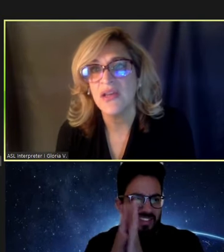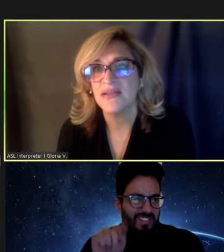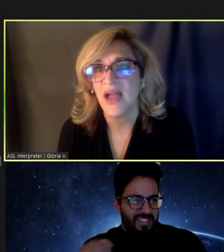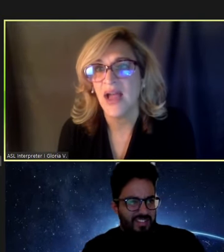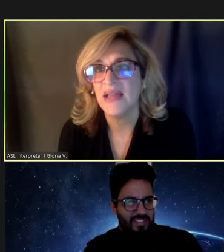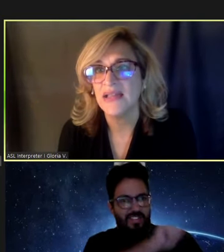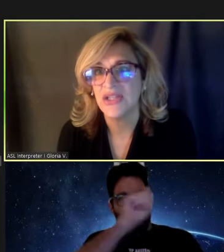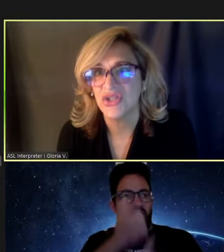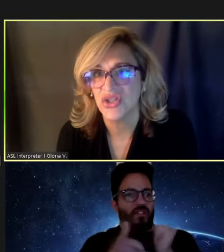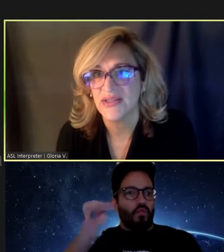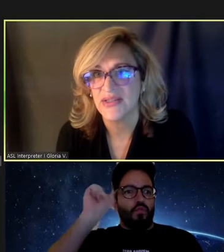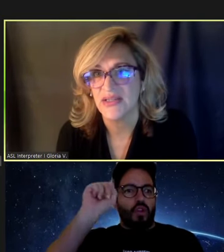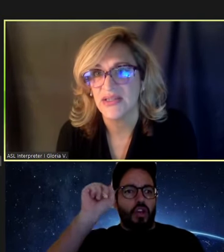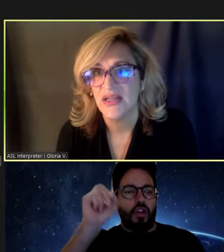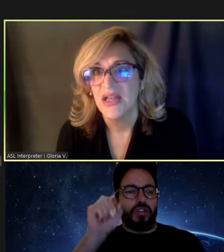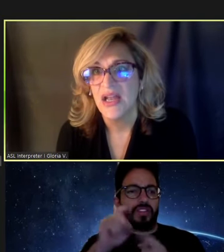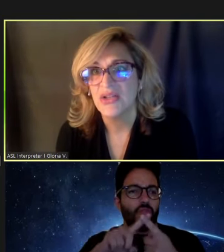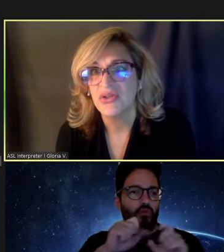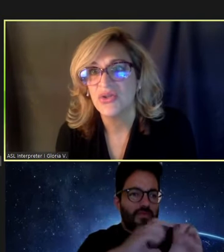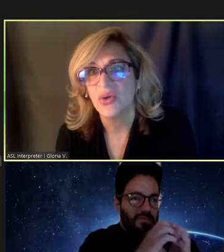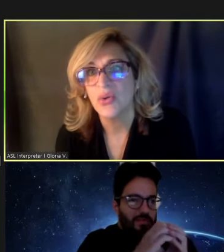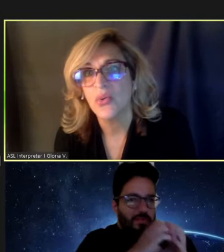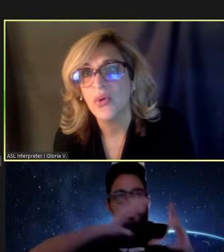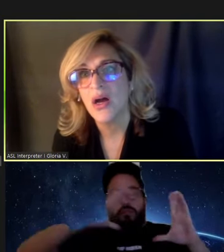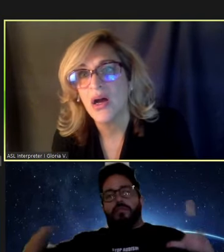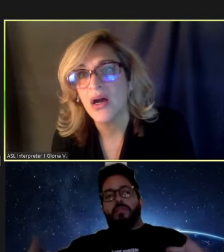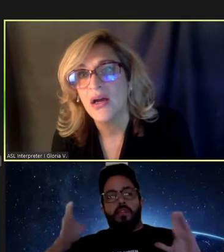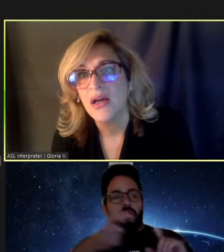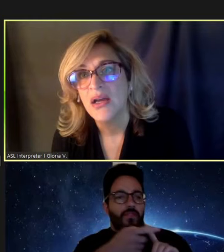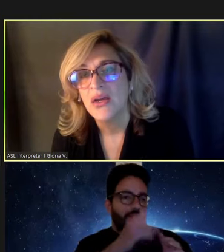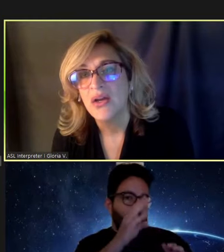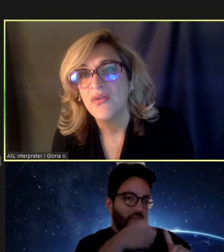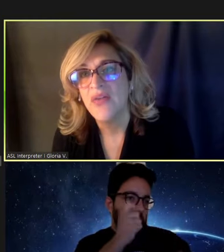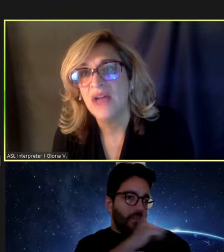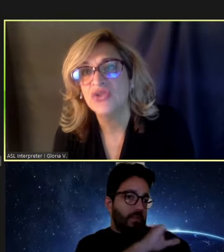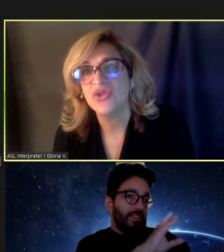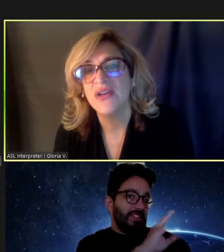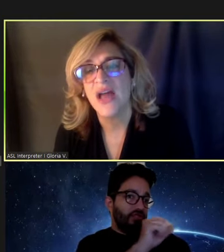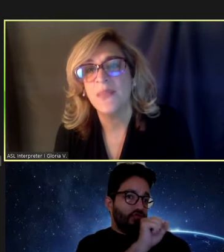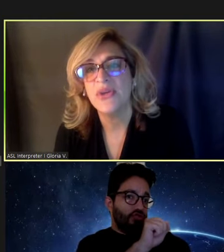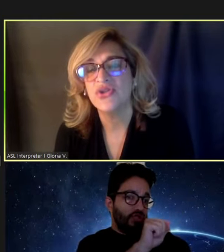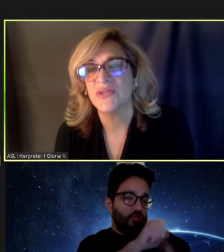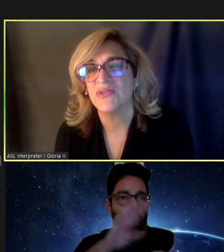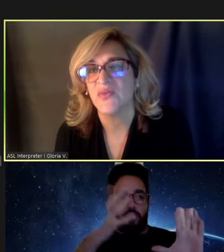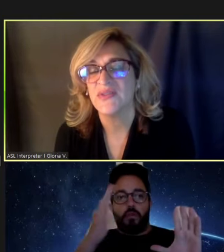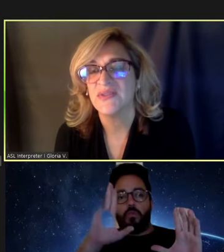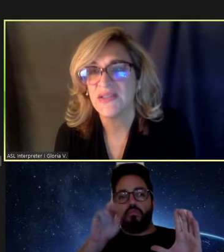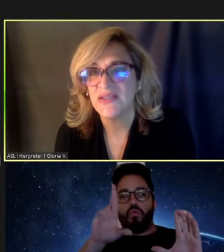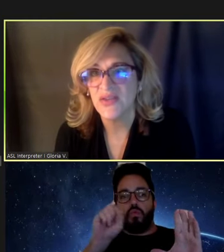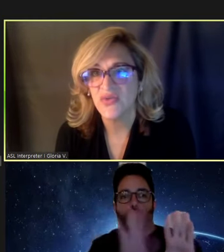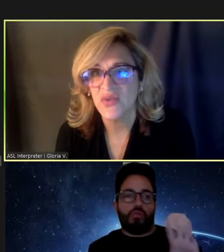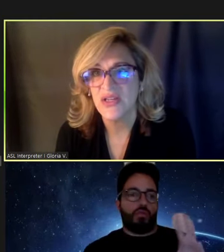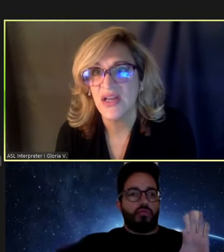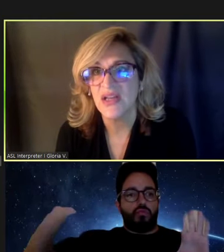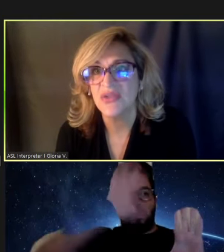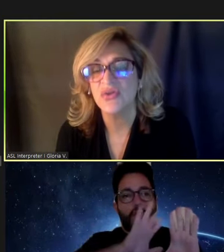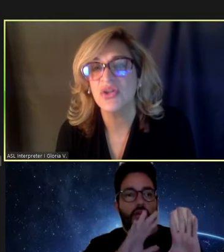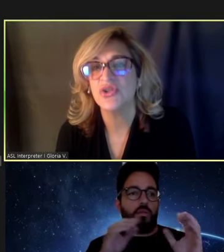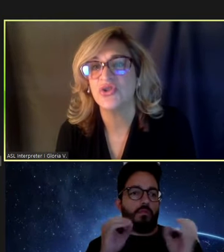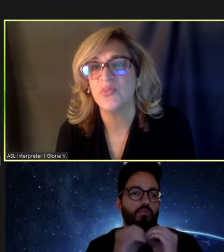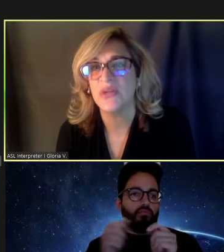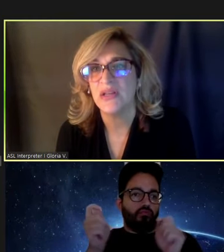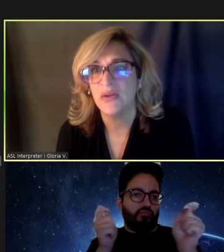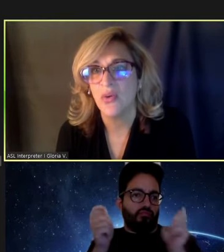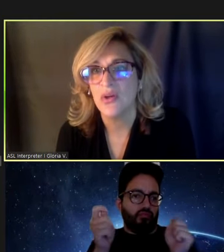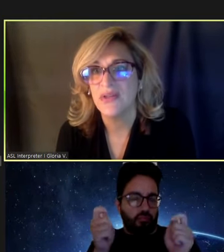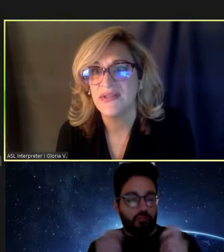area is highly congested. And so that should not be just for the 60th Street and under, it